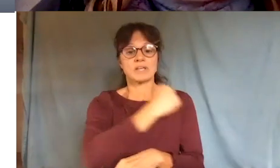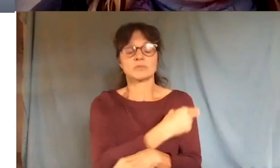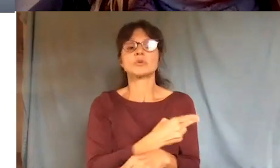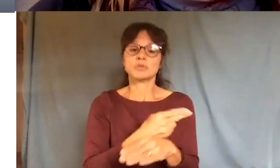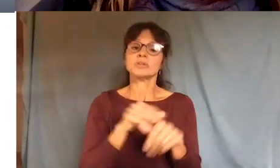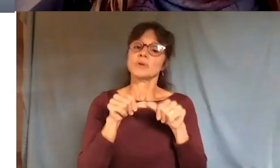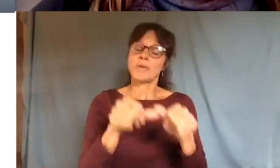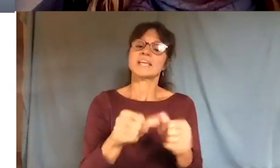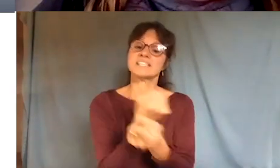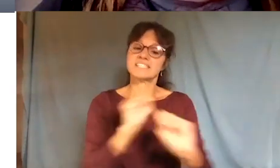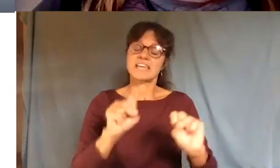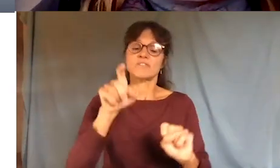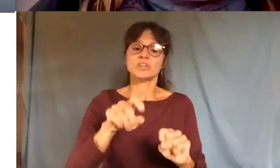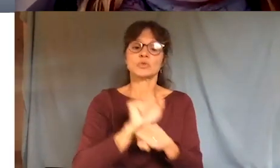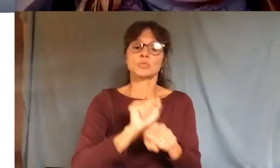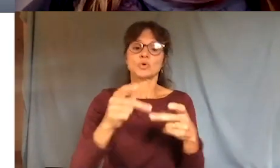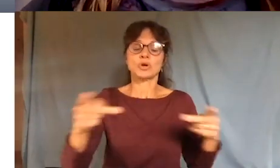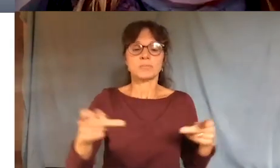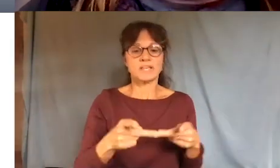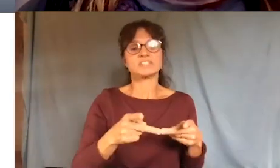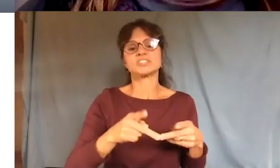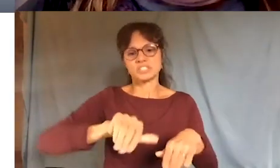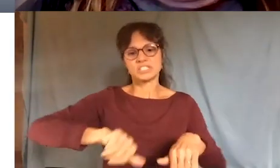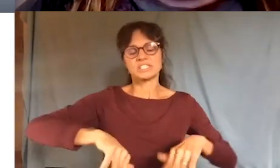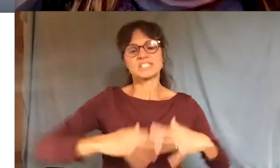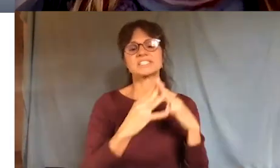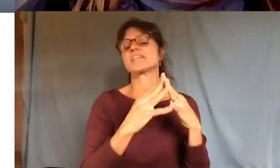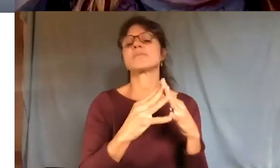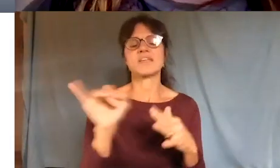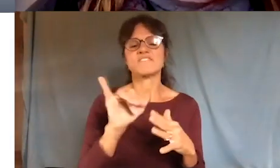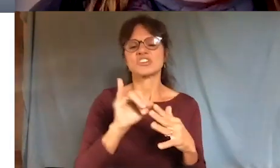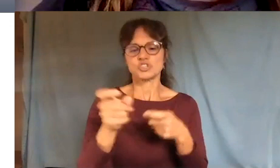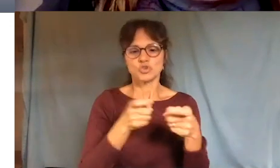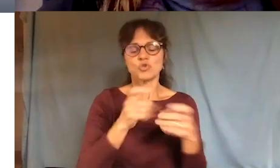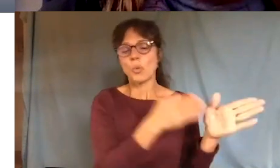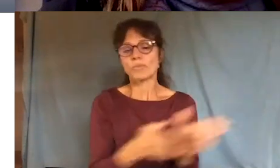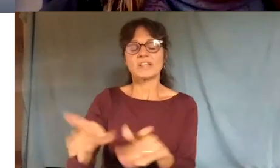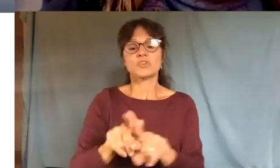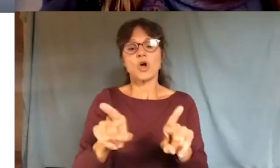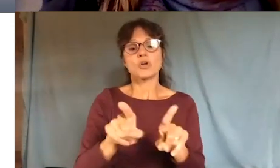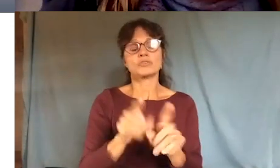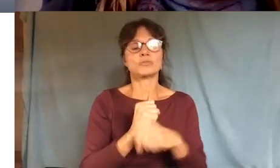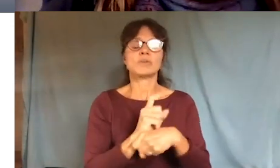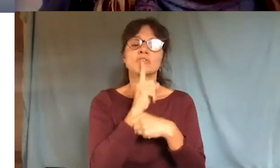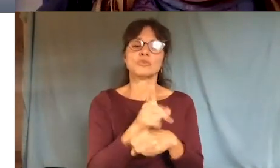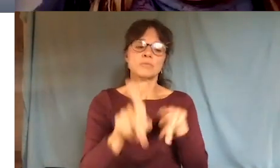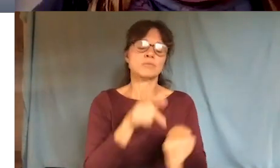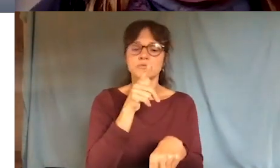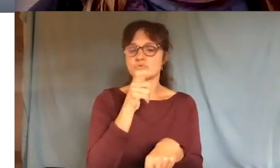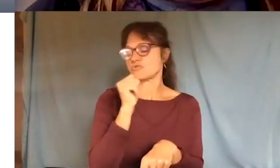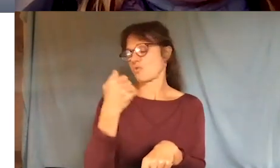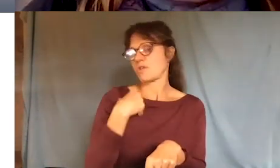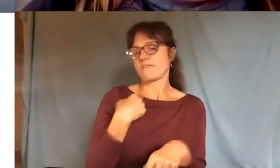safe. We need workplaces to implement infection control plans. And we also need to ensure that people who don't have